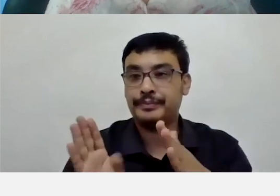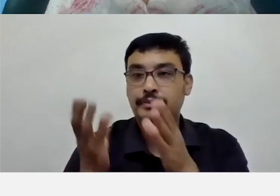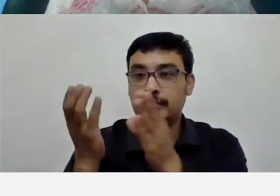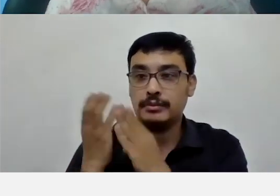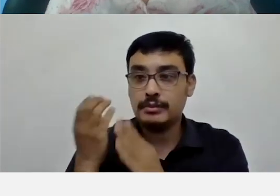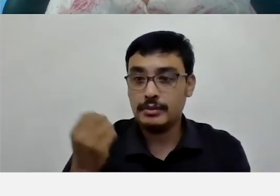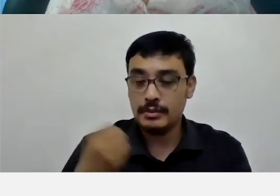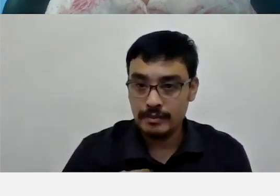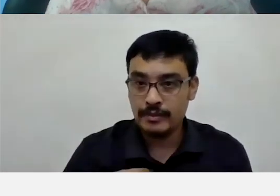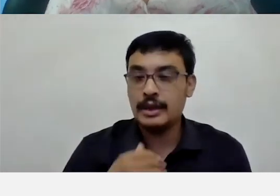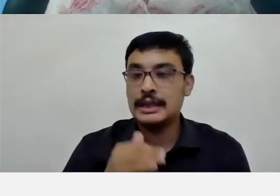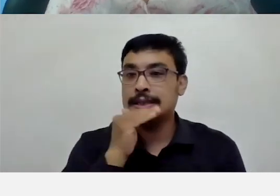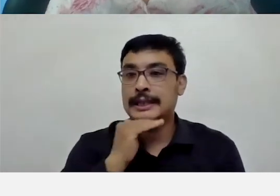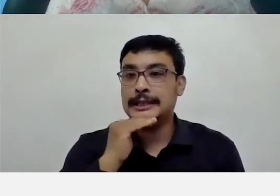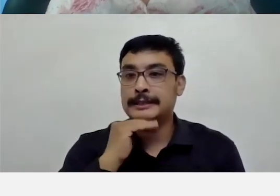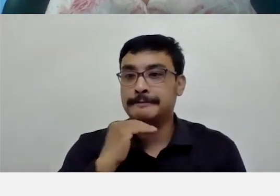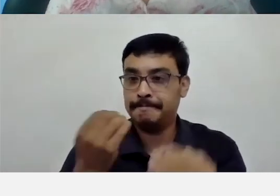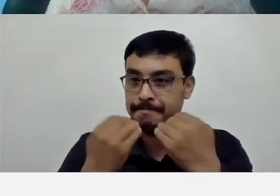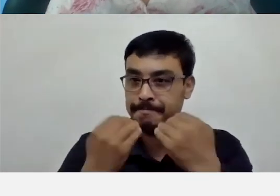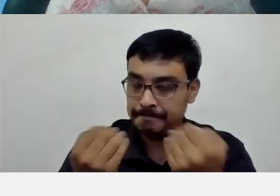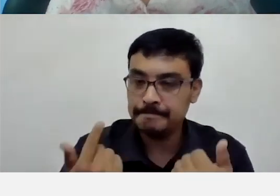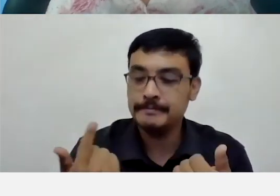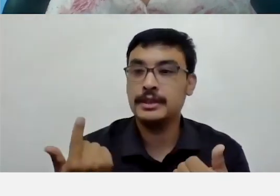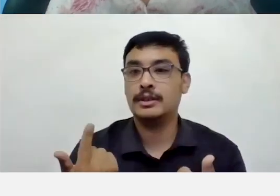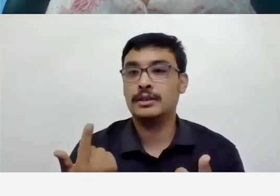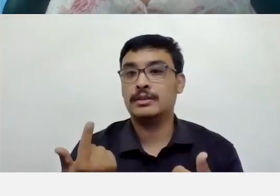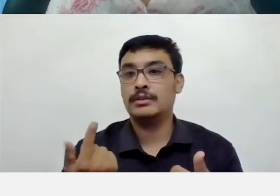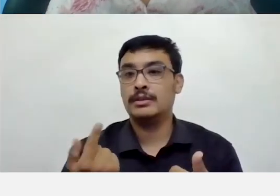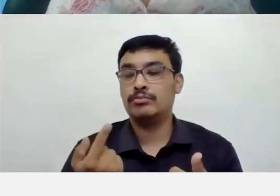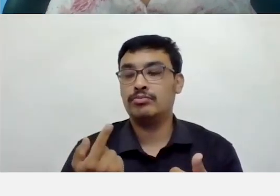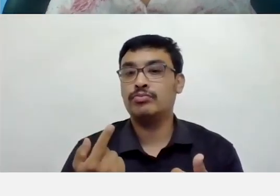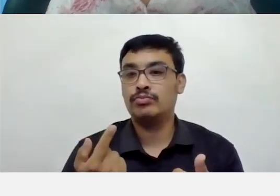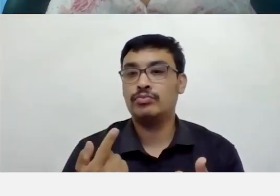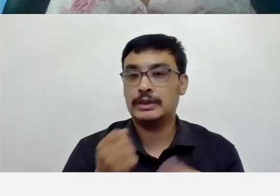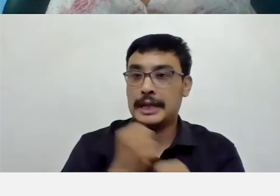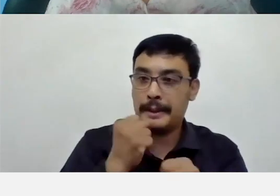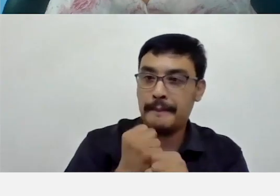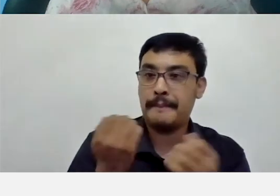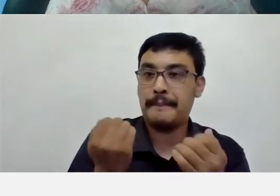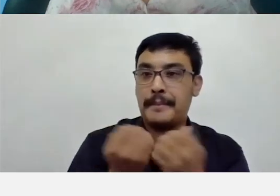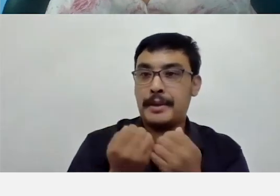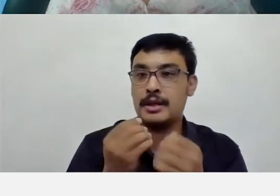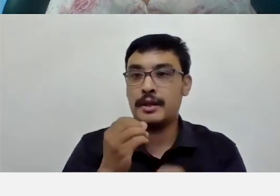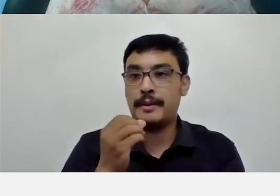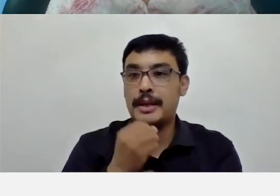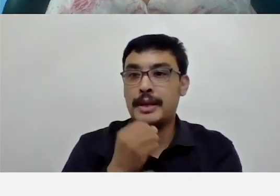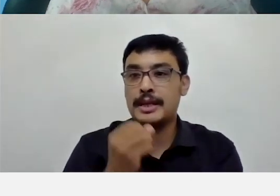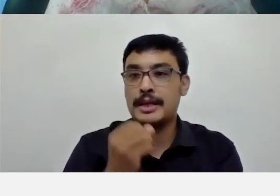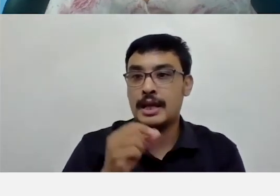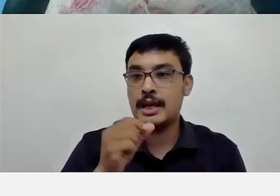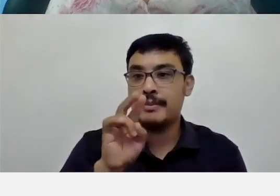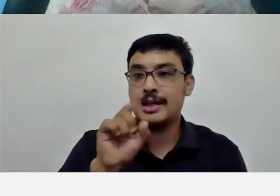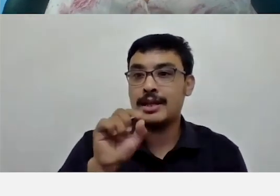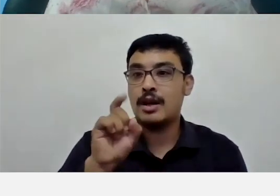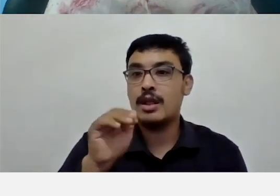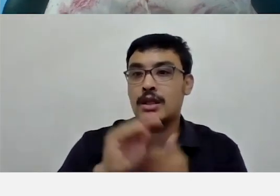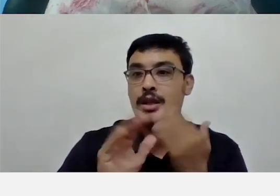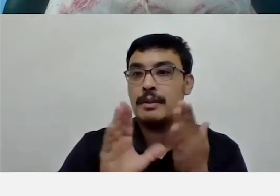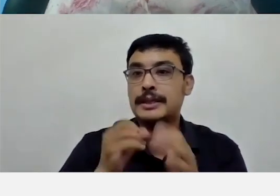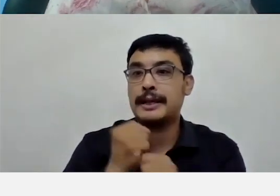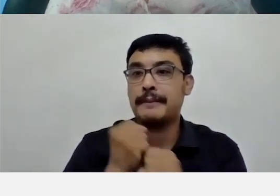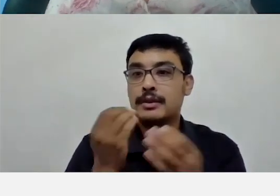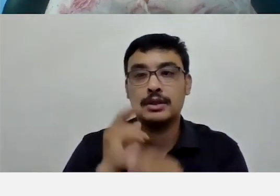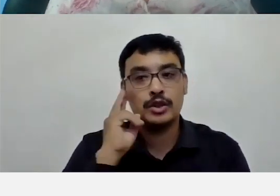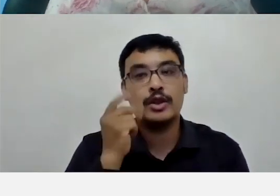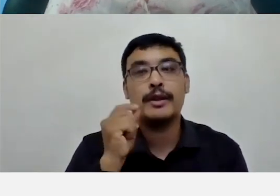training, well training that help us to work professionally in this sector. So thank you